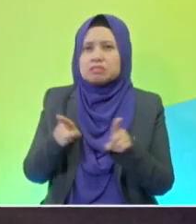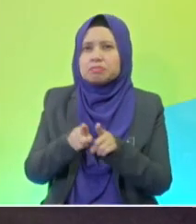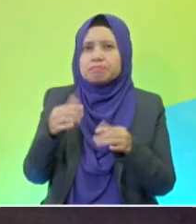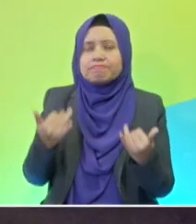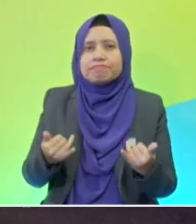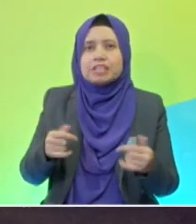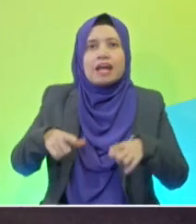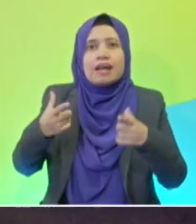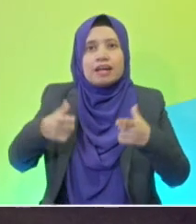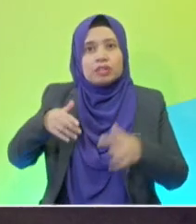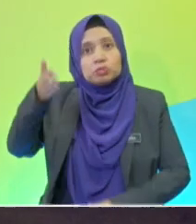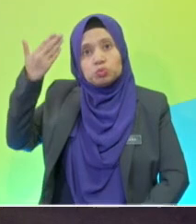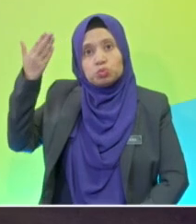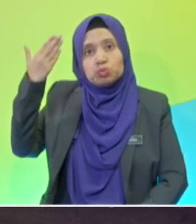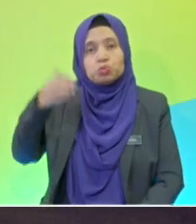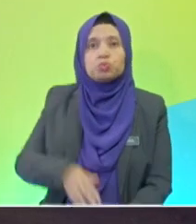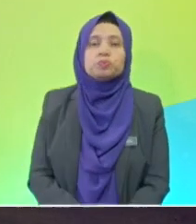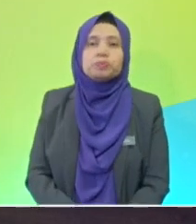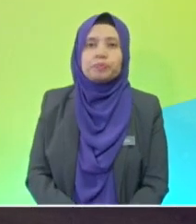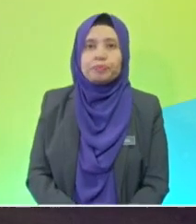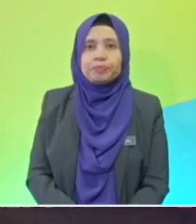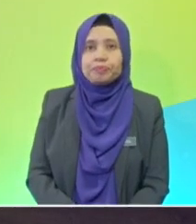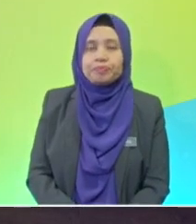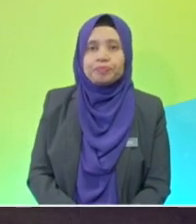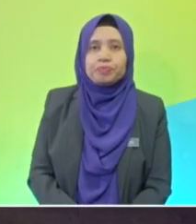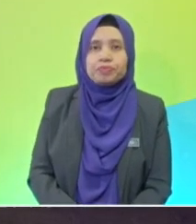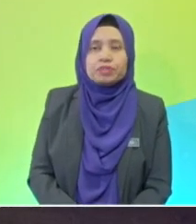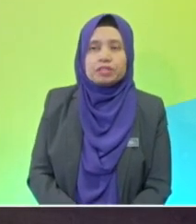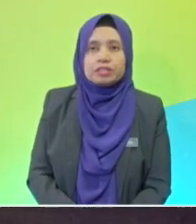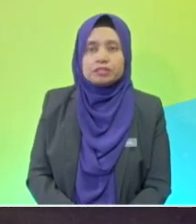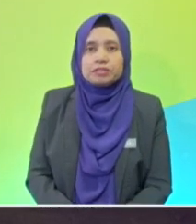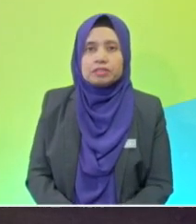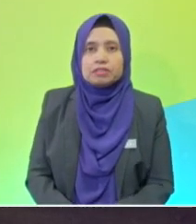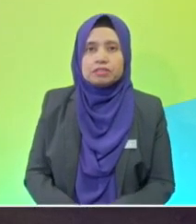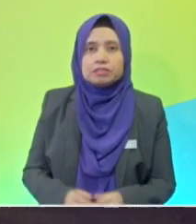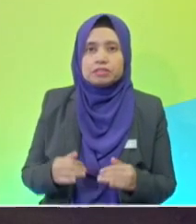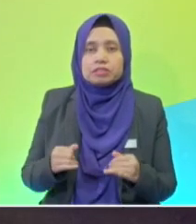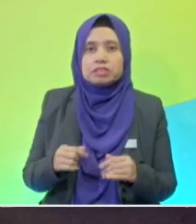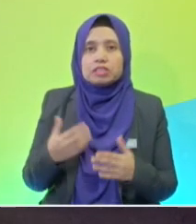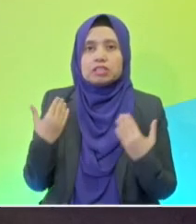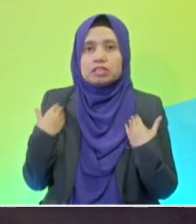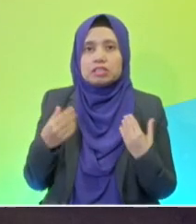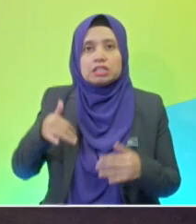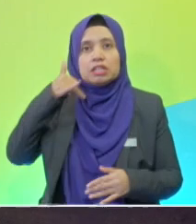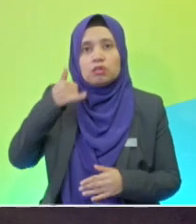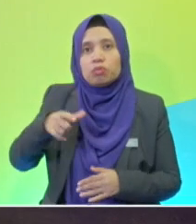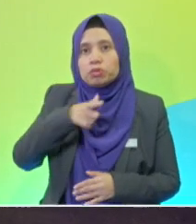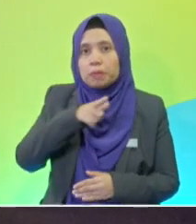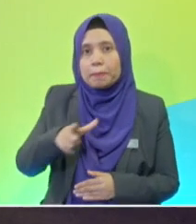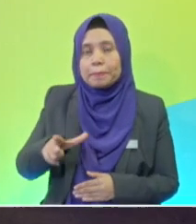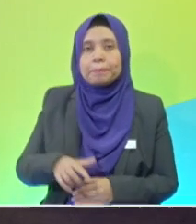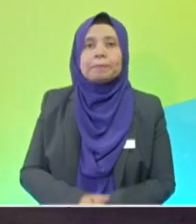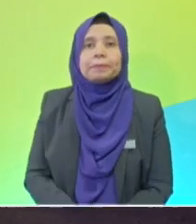right? It's only Yes. been around since our Yeah. past Some people are generation. still using the old phones at home, but very few of them.